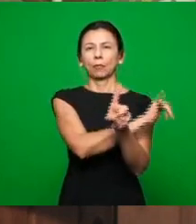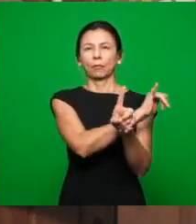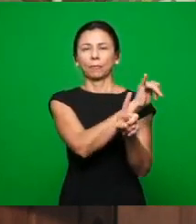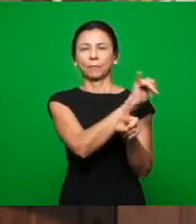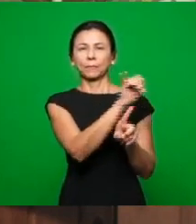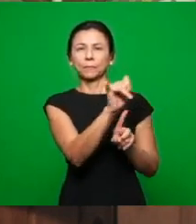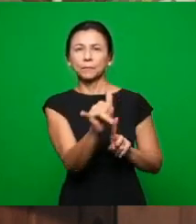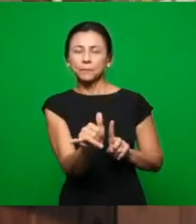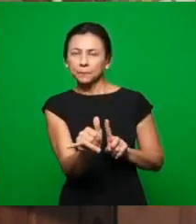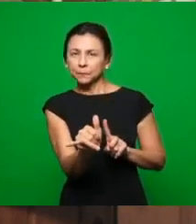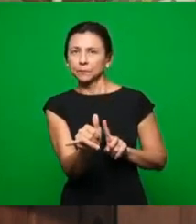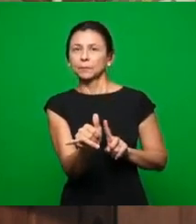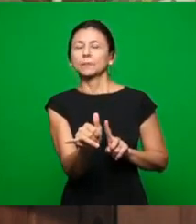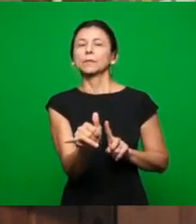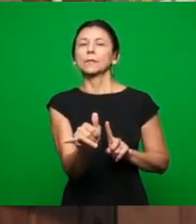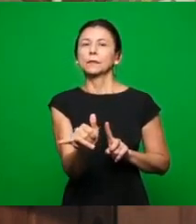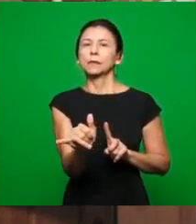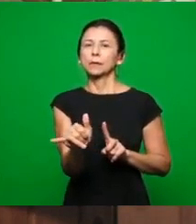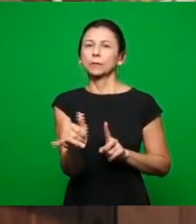prophetic events,